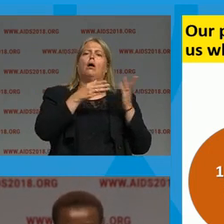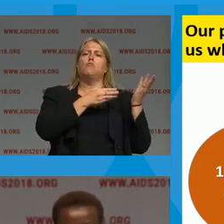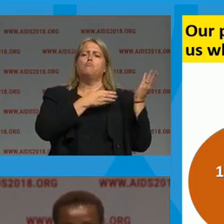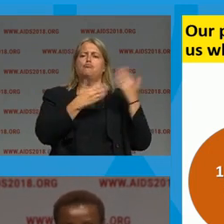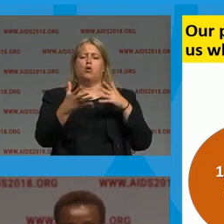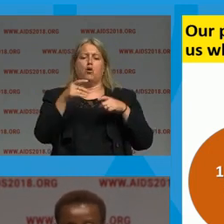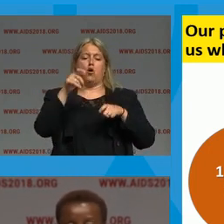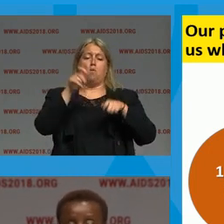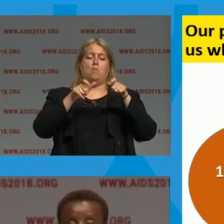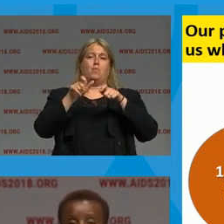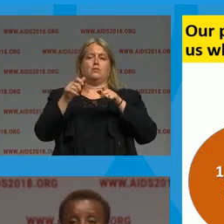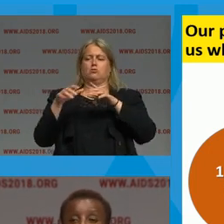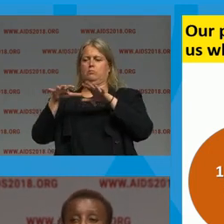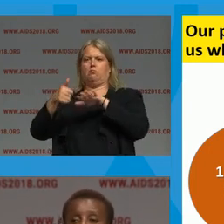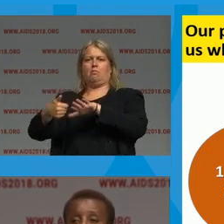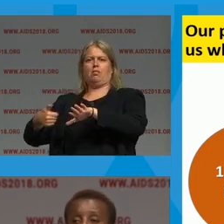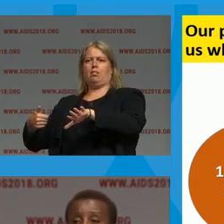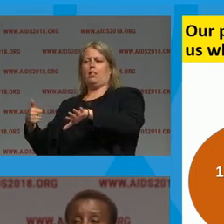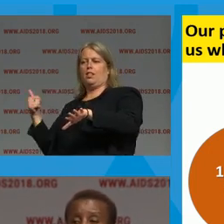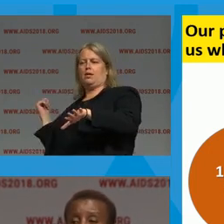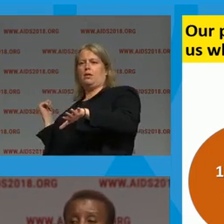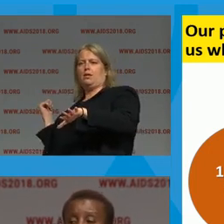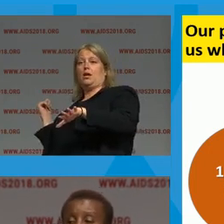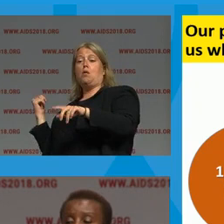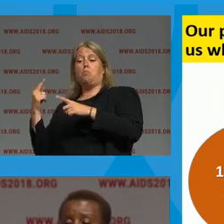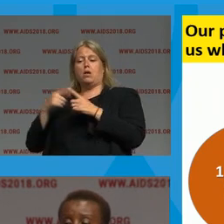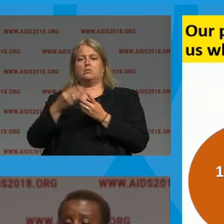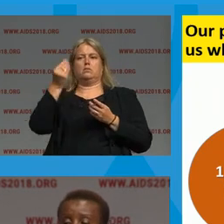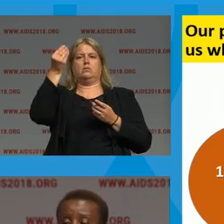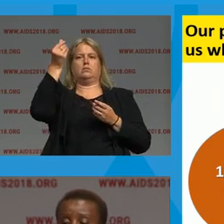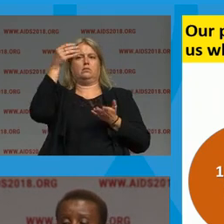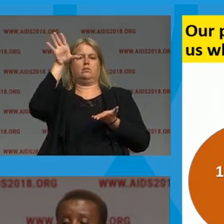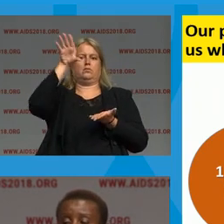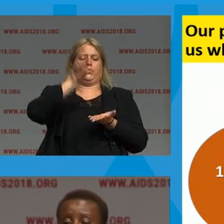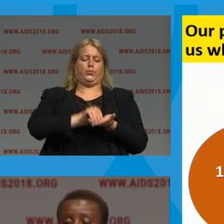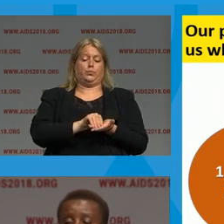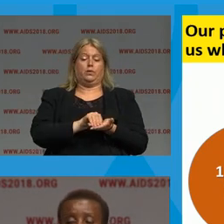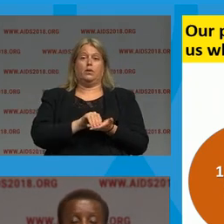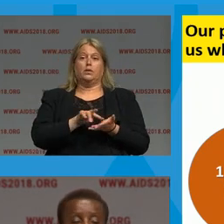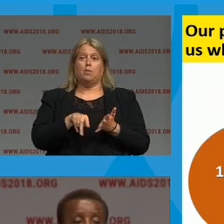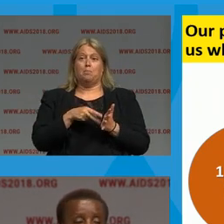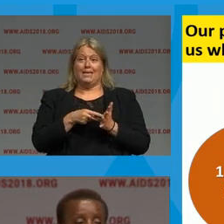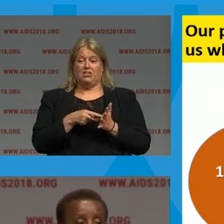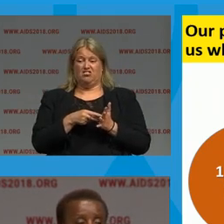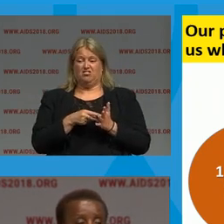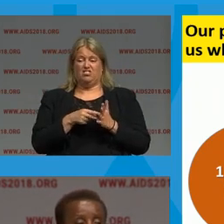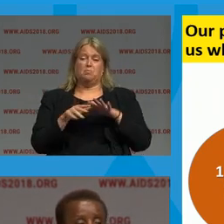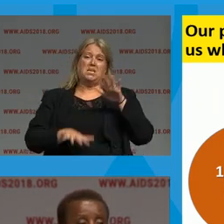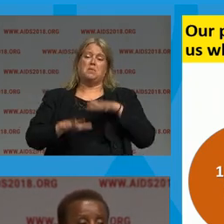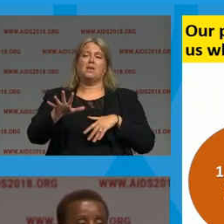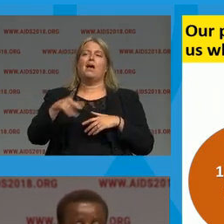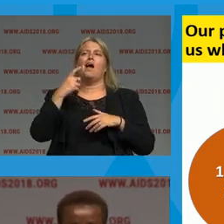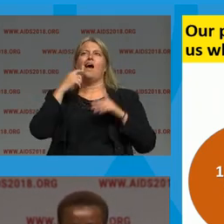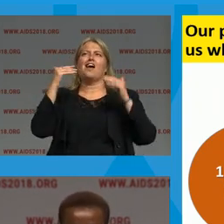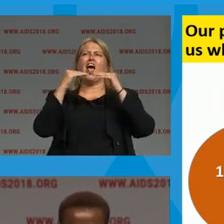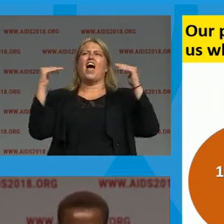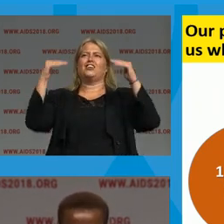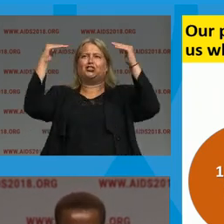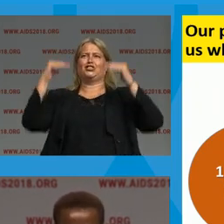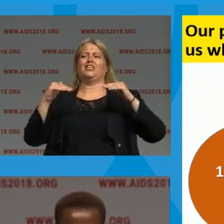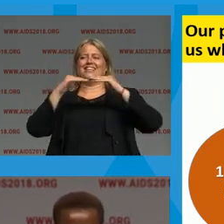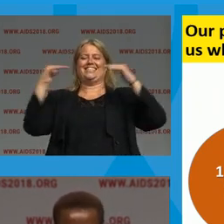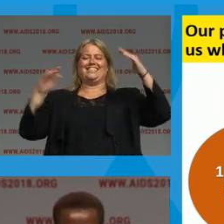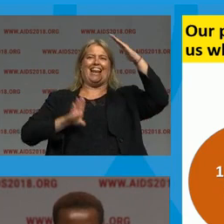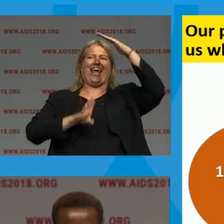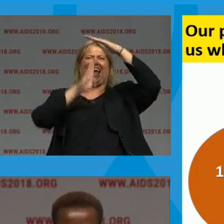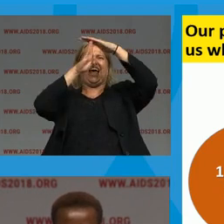populations that have been left behind, and declining resources, means that we shall perhaps have a glass ceiling. I have tried to put it there in the